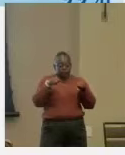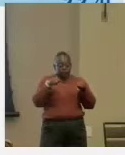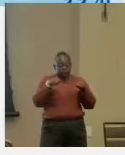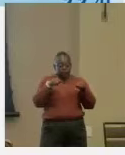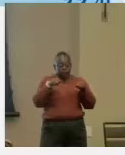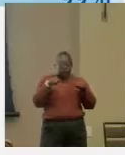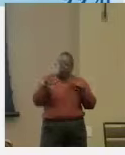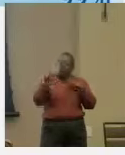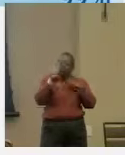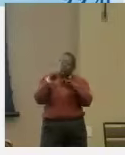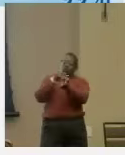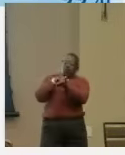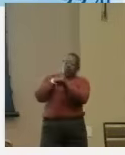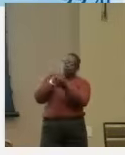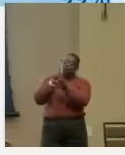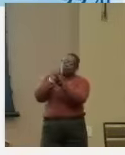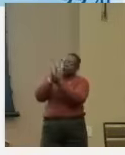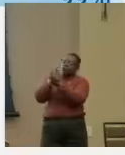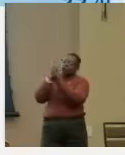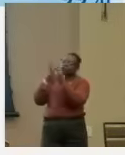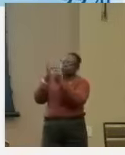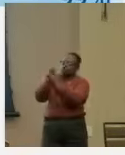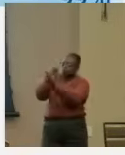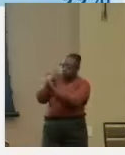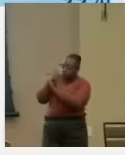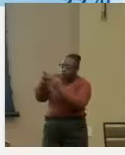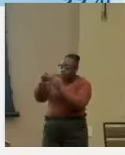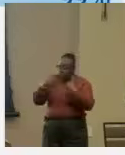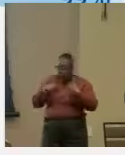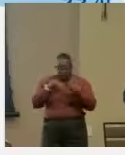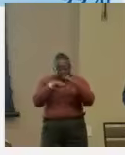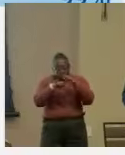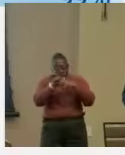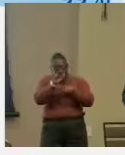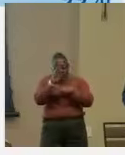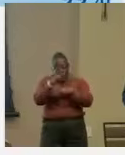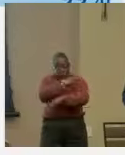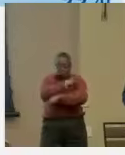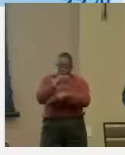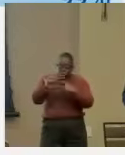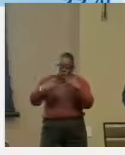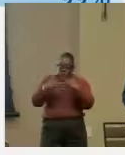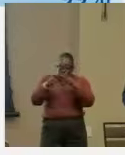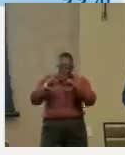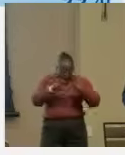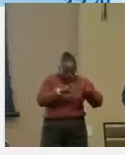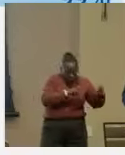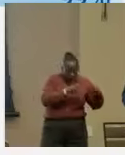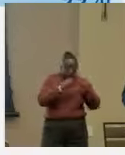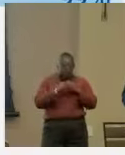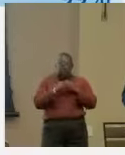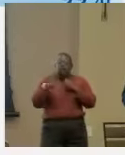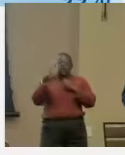by your rheumatologist if they have access to one of the labs that does this. In fact,